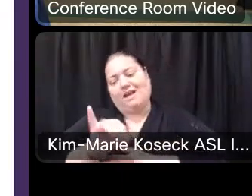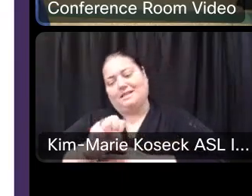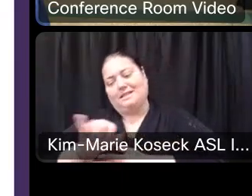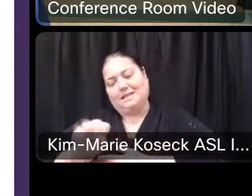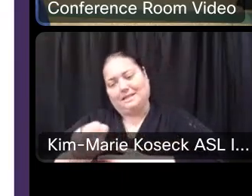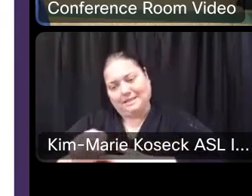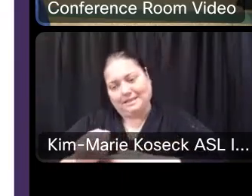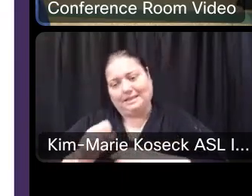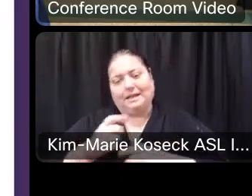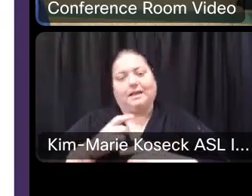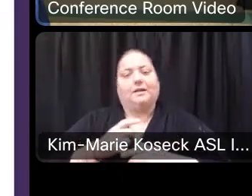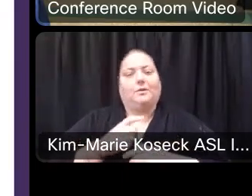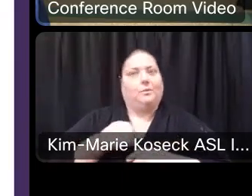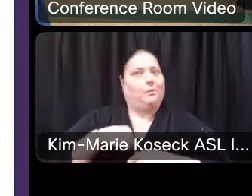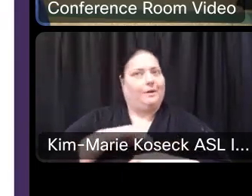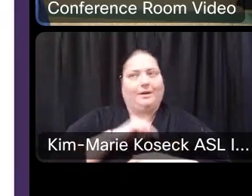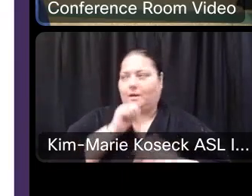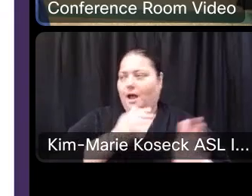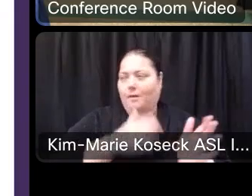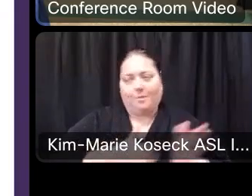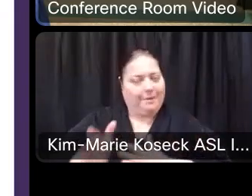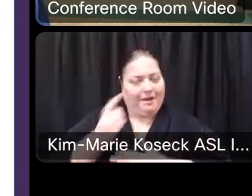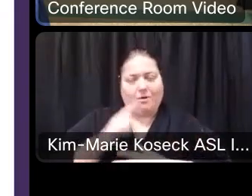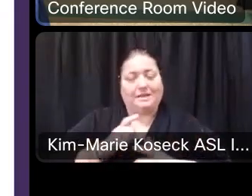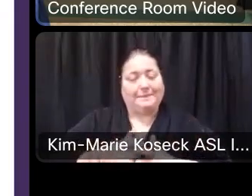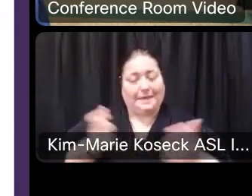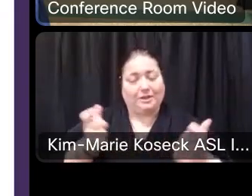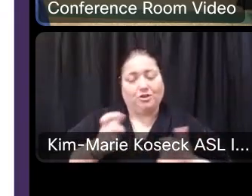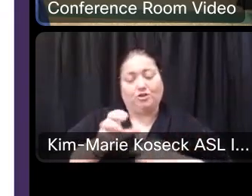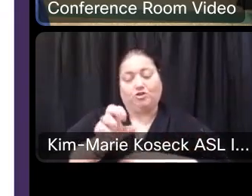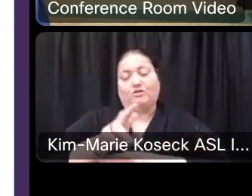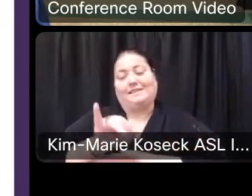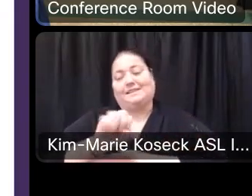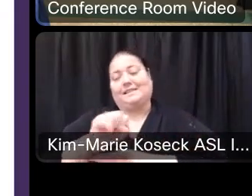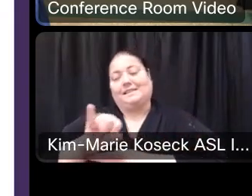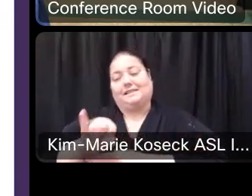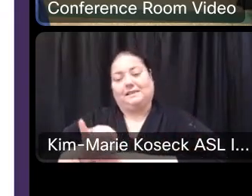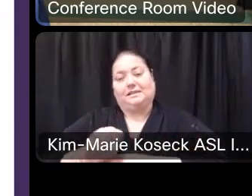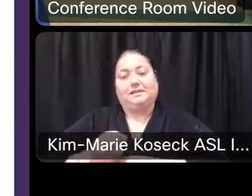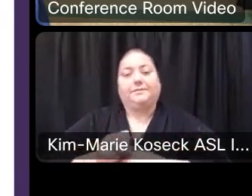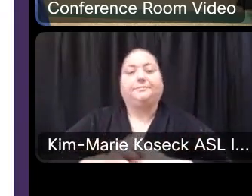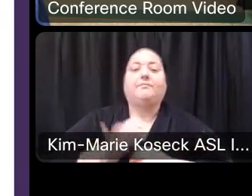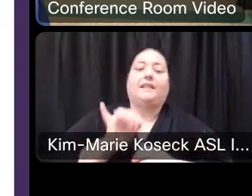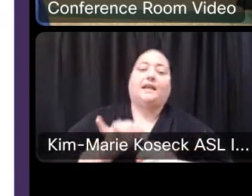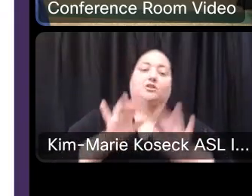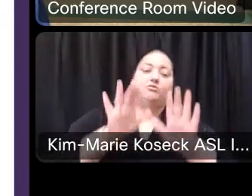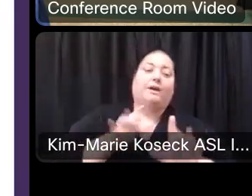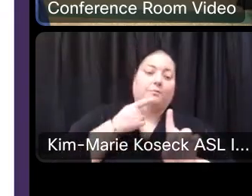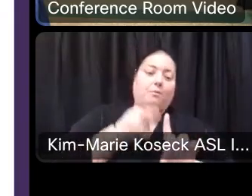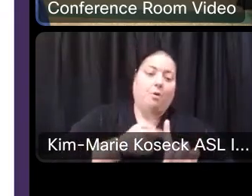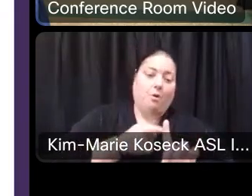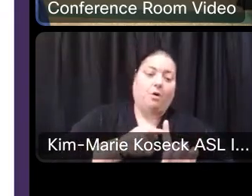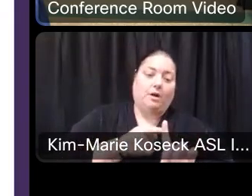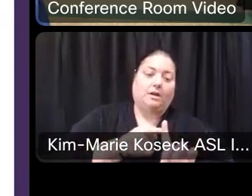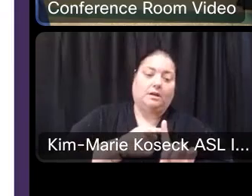are not prepared for, but it's a major crisis. Yep. It's a great point. The statistics